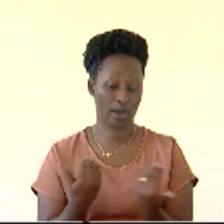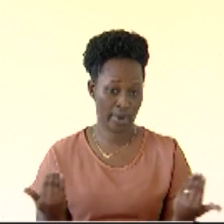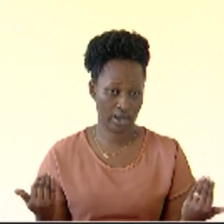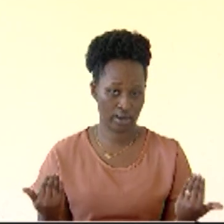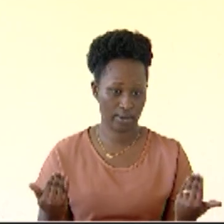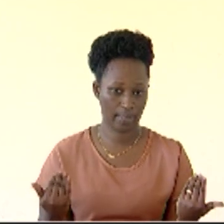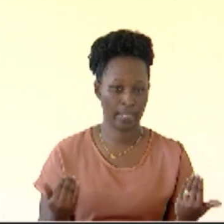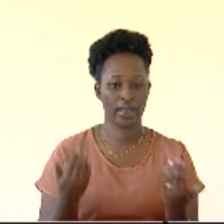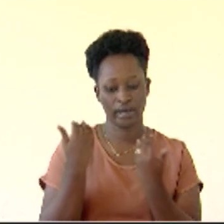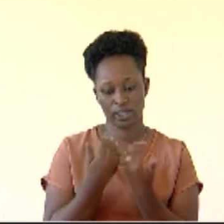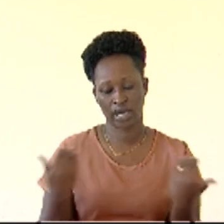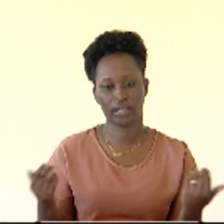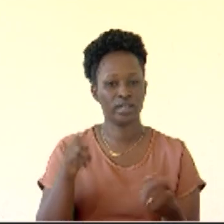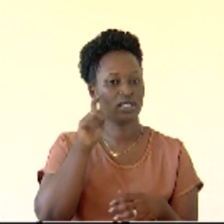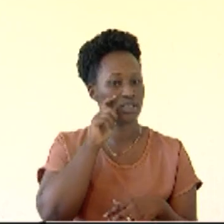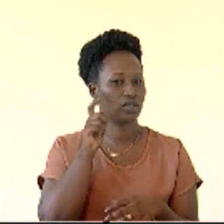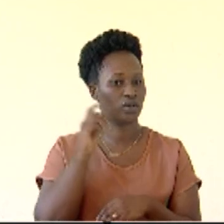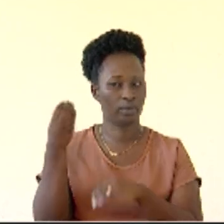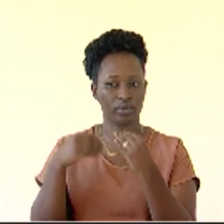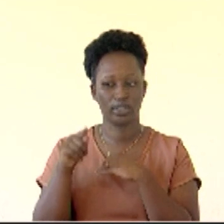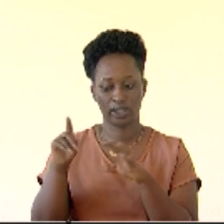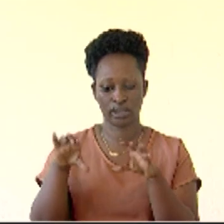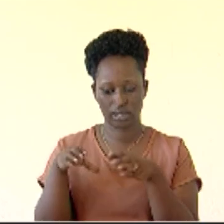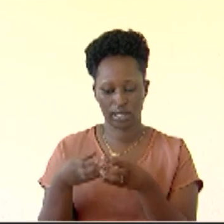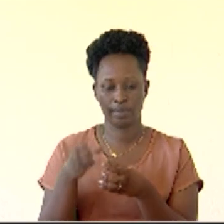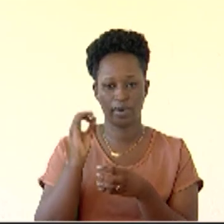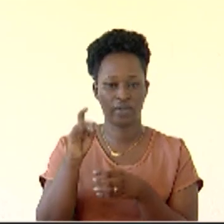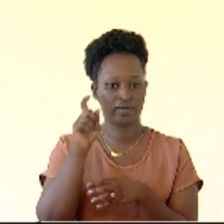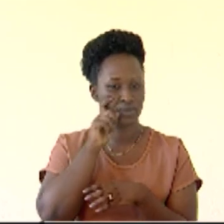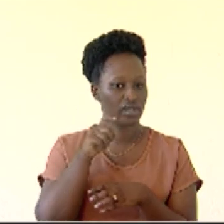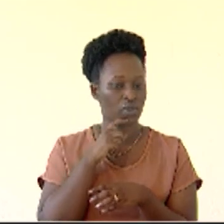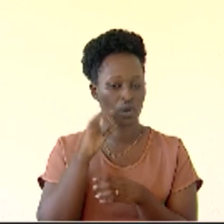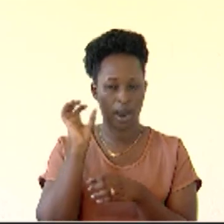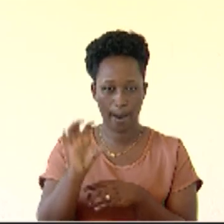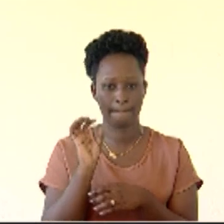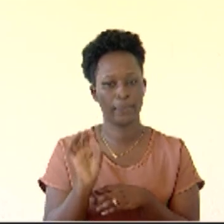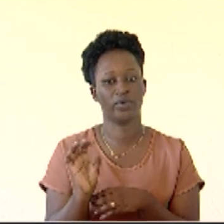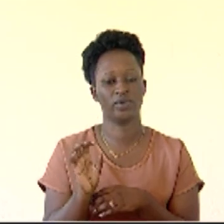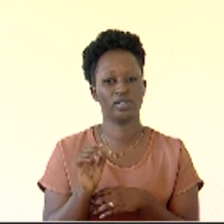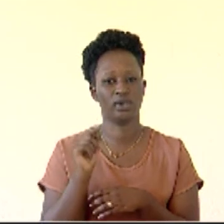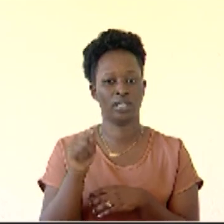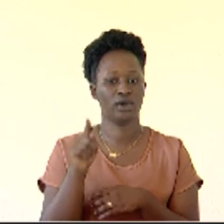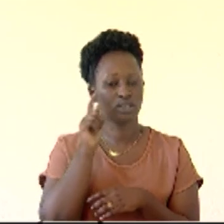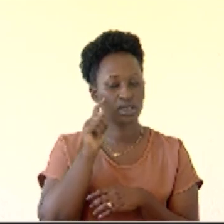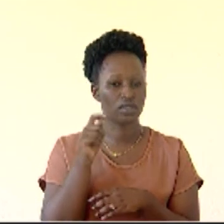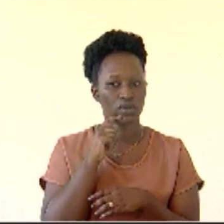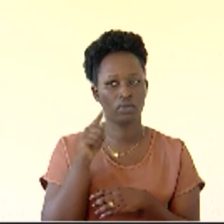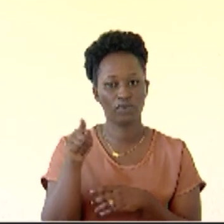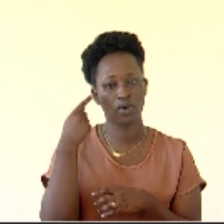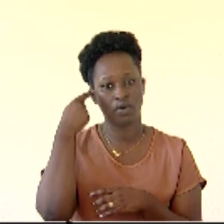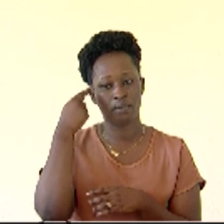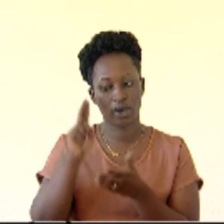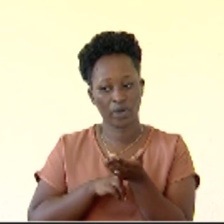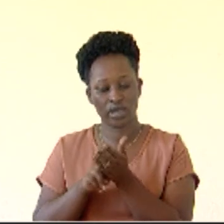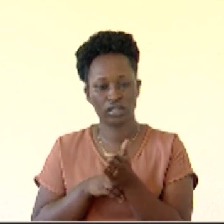Child sexual exploitation is a type of sexual abuse in which a child is sexually exploited for money,